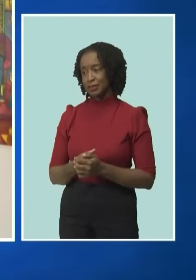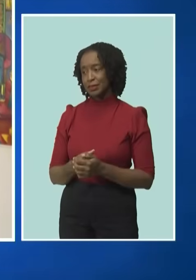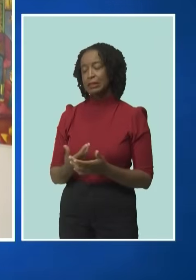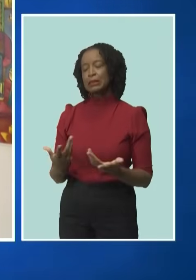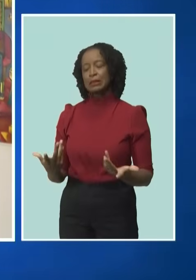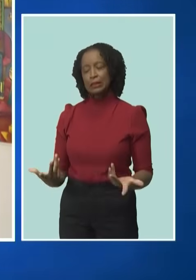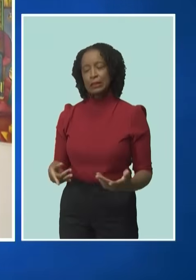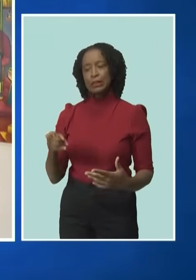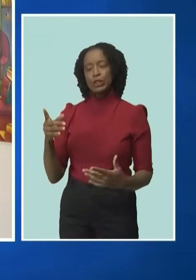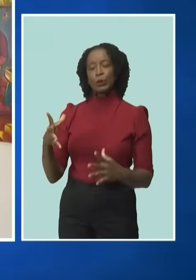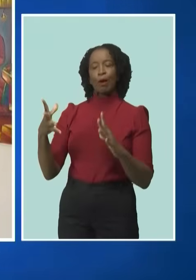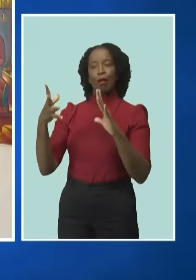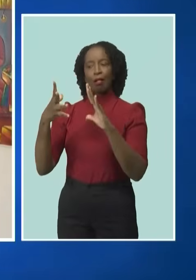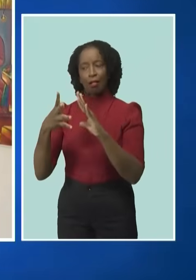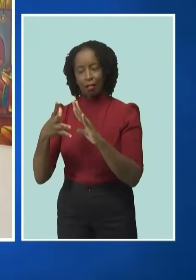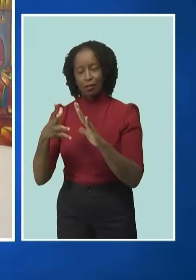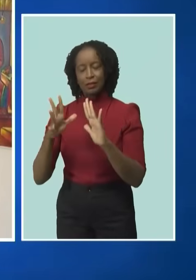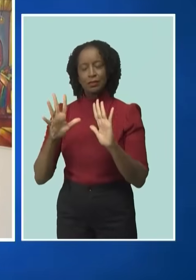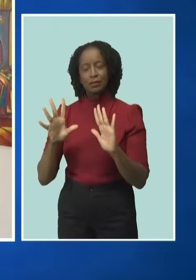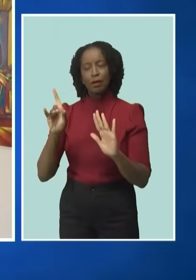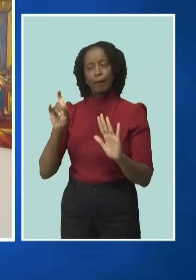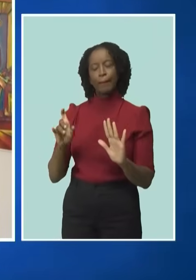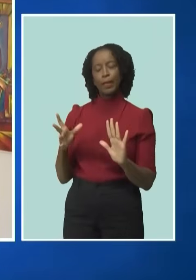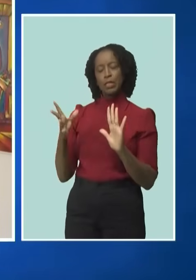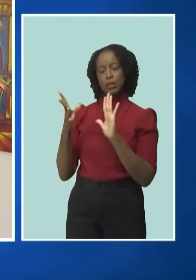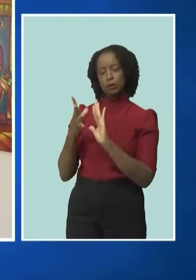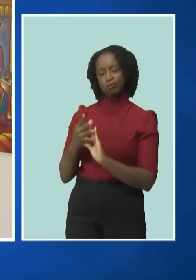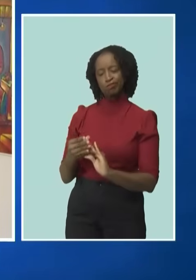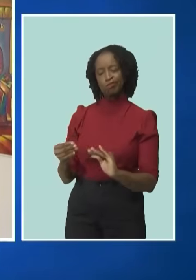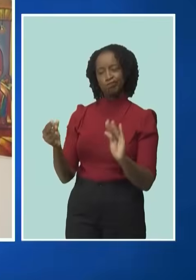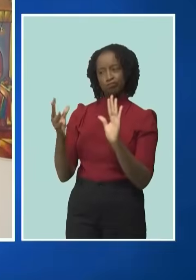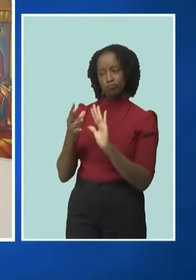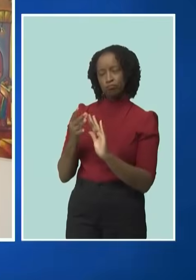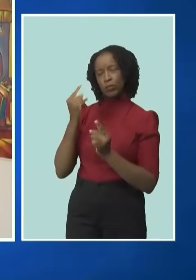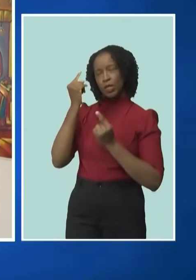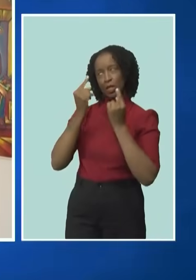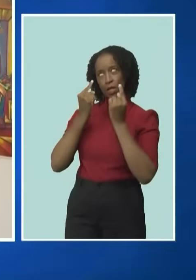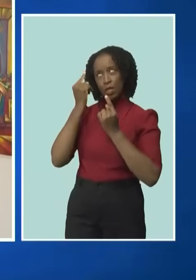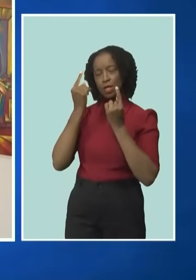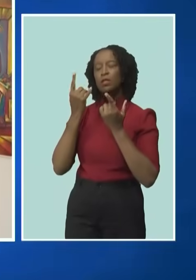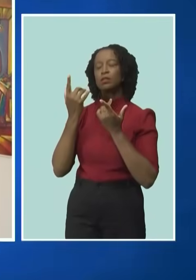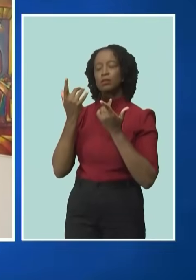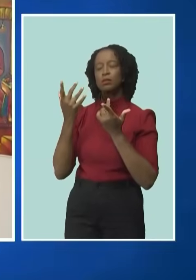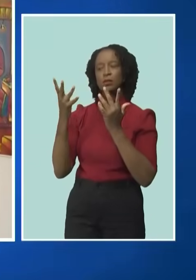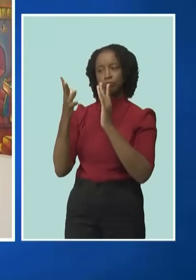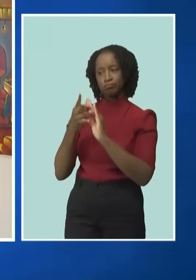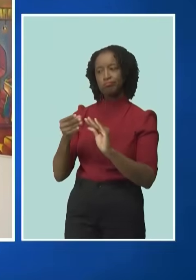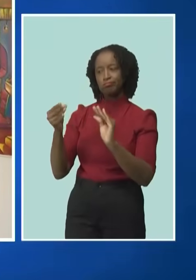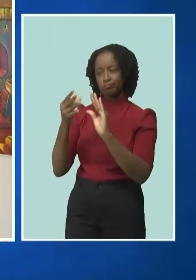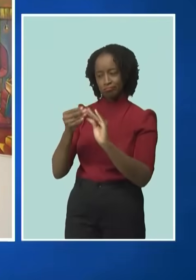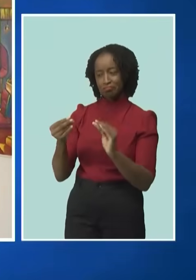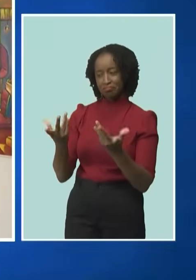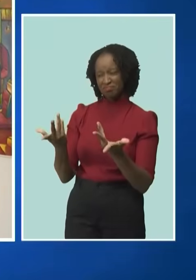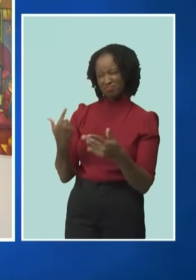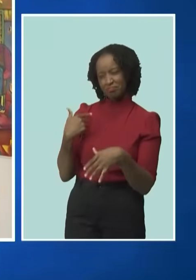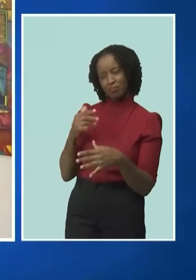words before anything else. I give you that